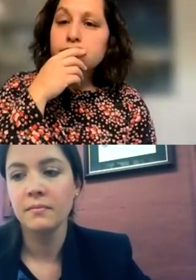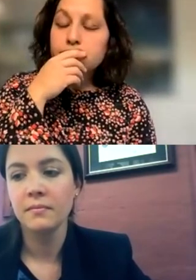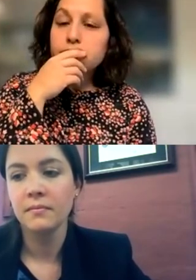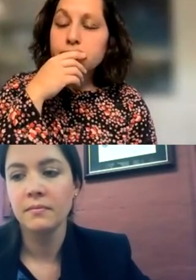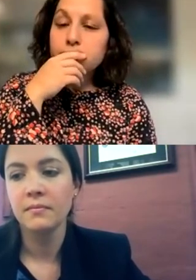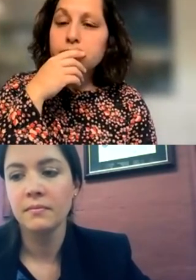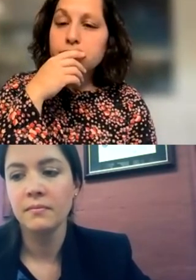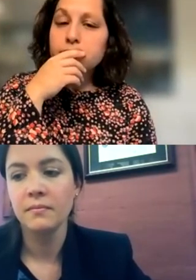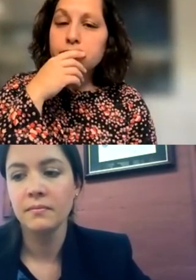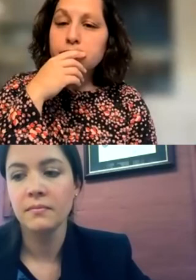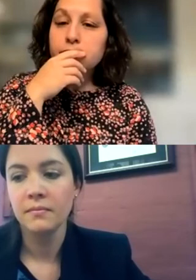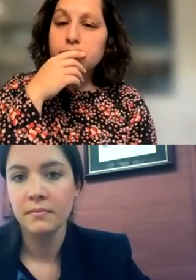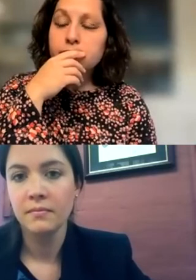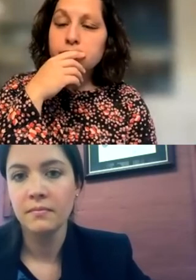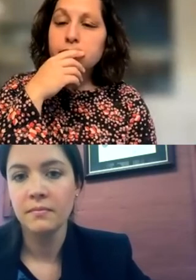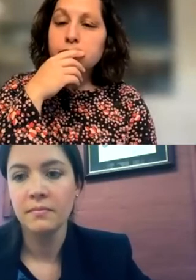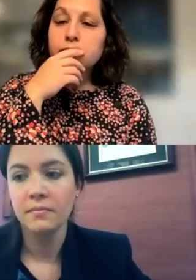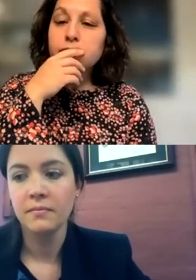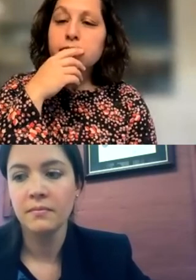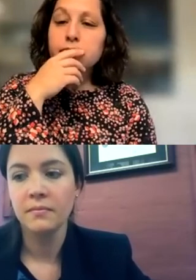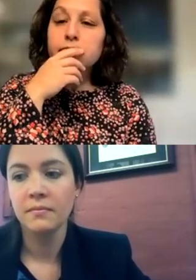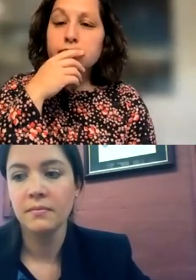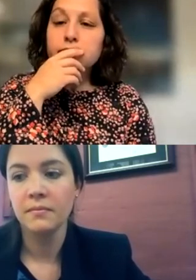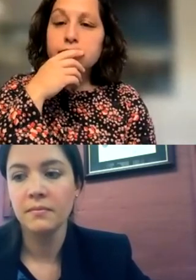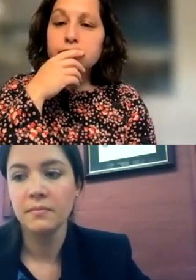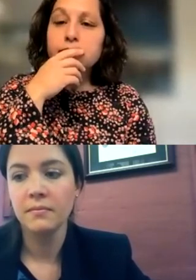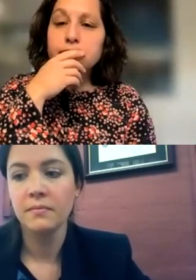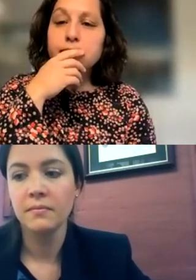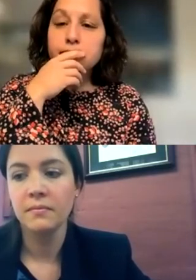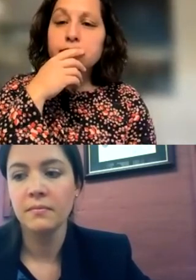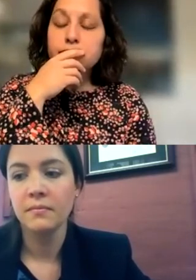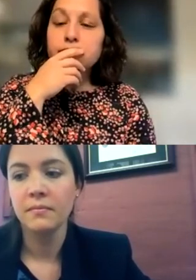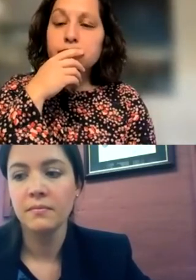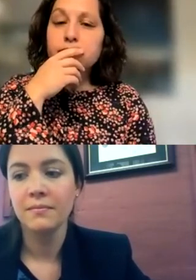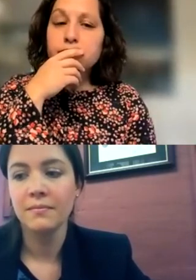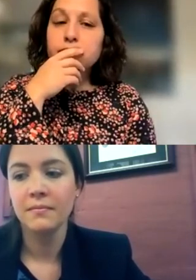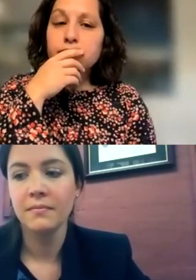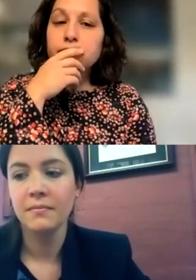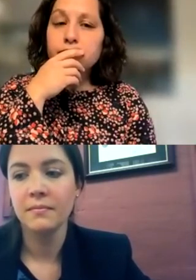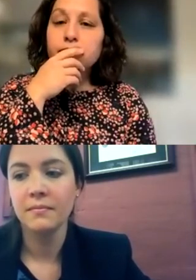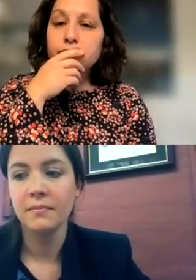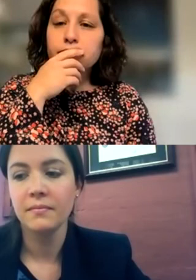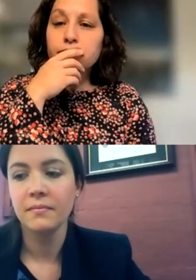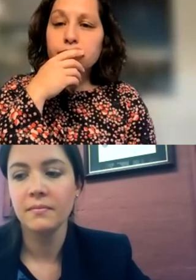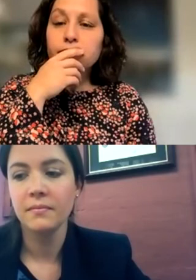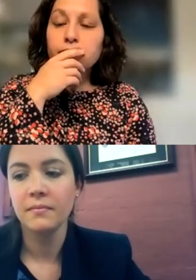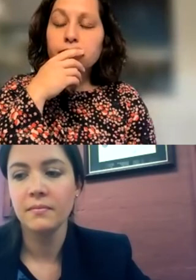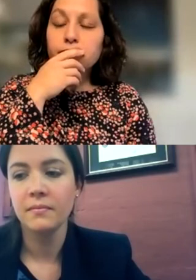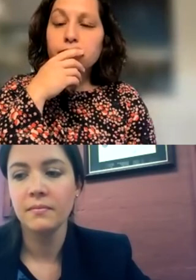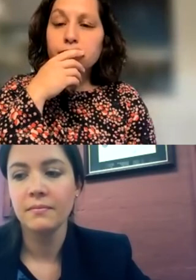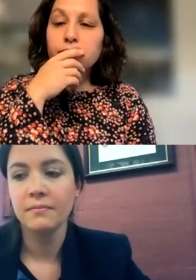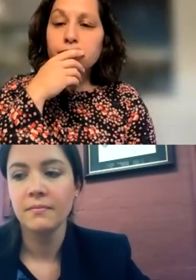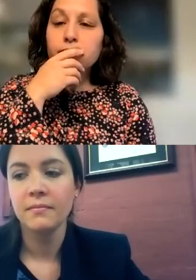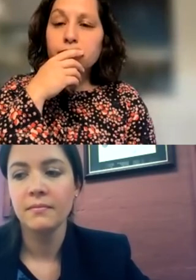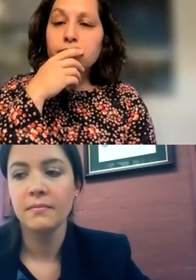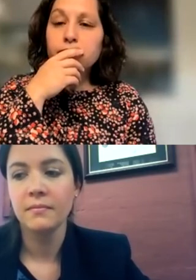skill. They're more likely to say, you know what, you should really do this, so that faculty or residents will come to us and say,